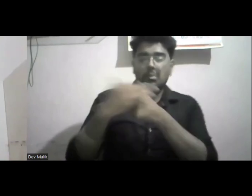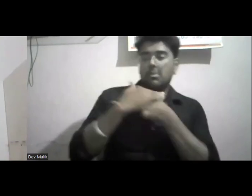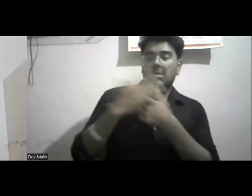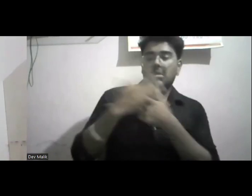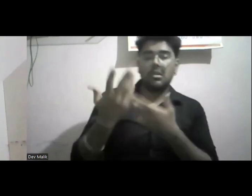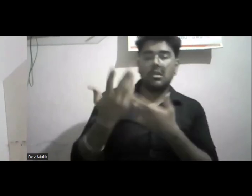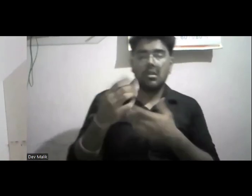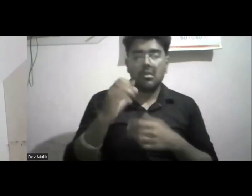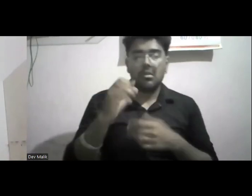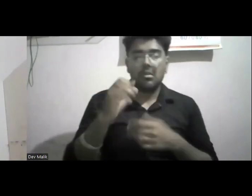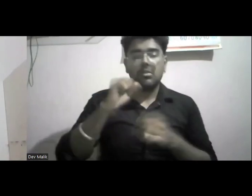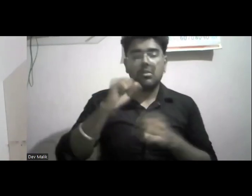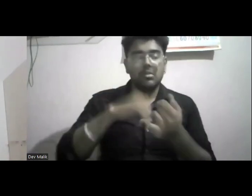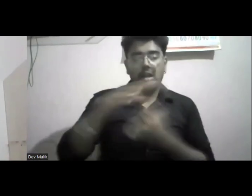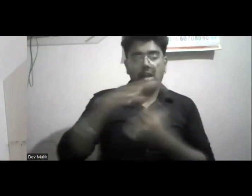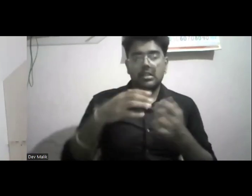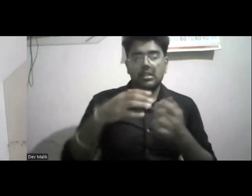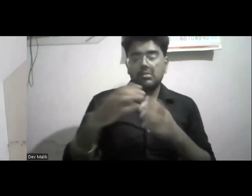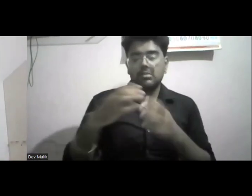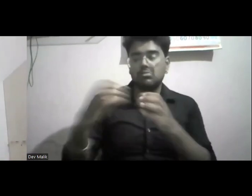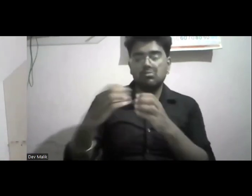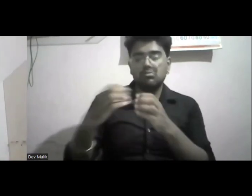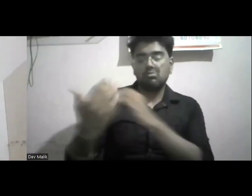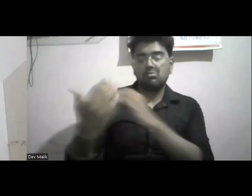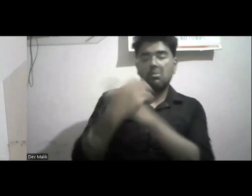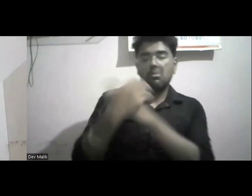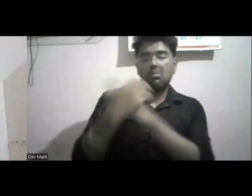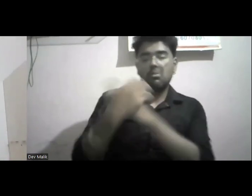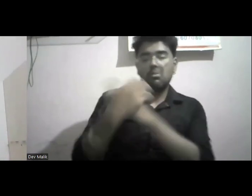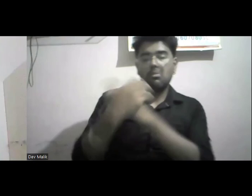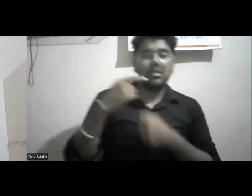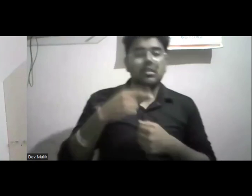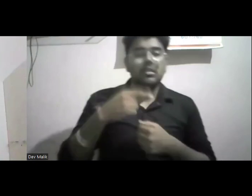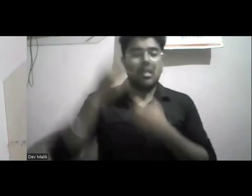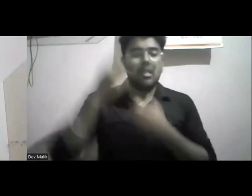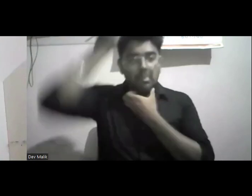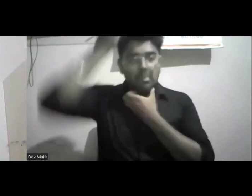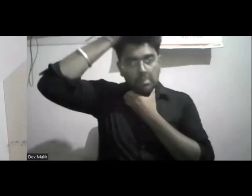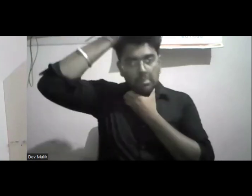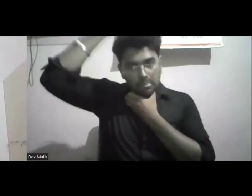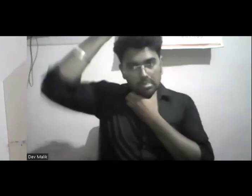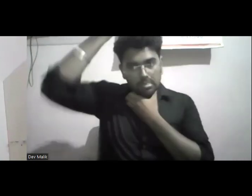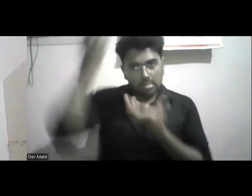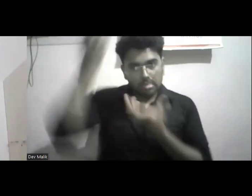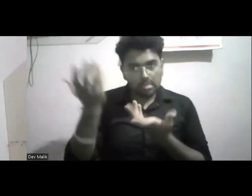The pressures of society. They have not given enough importance to look into the mental trauma